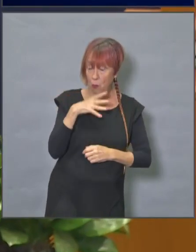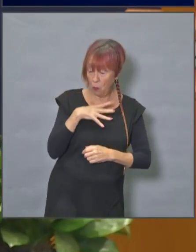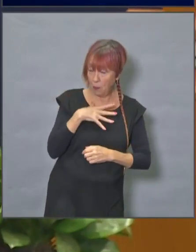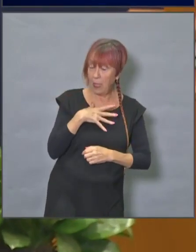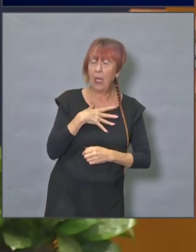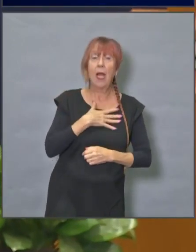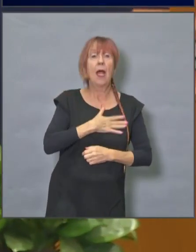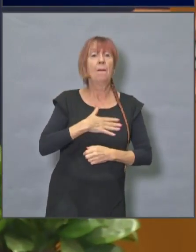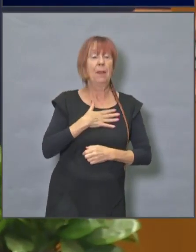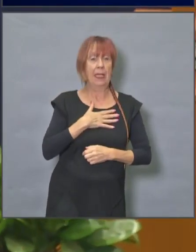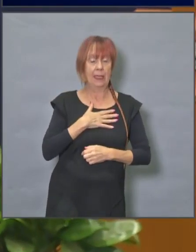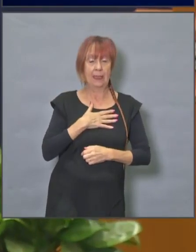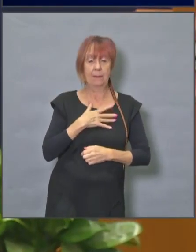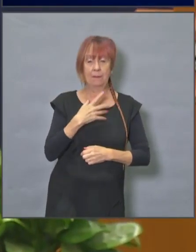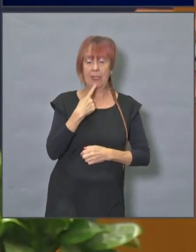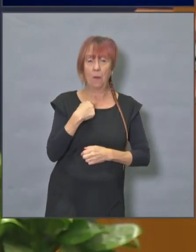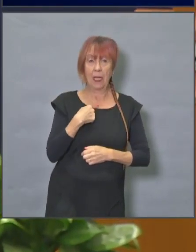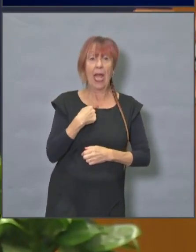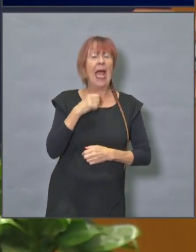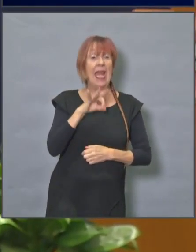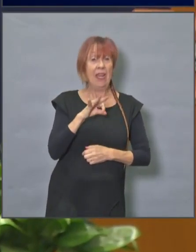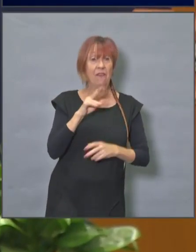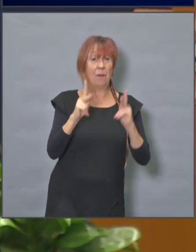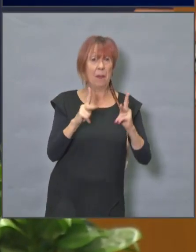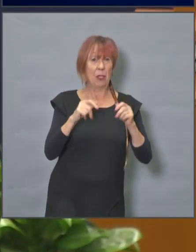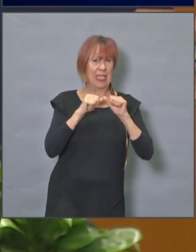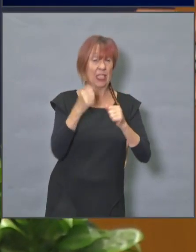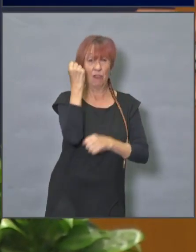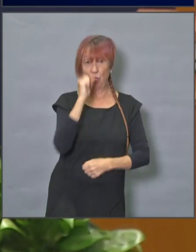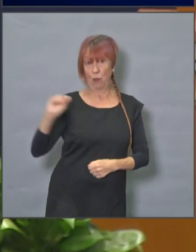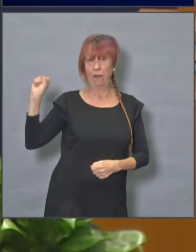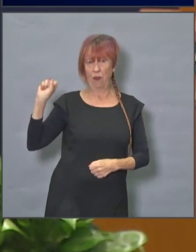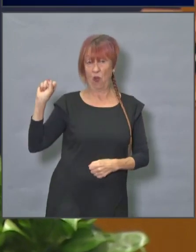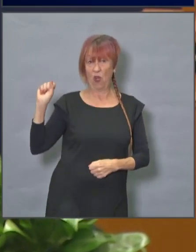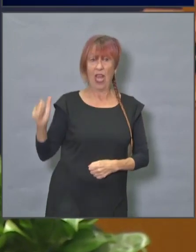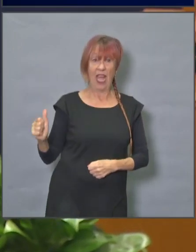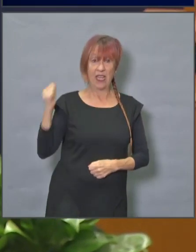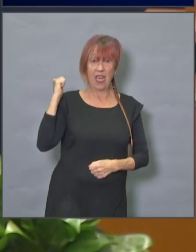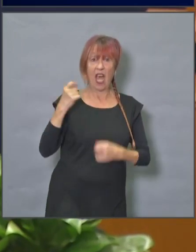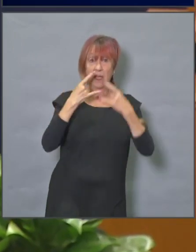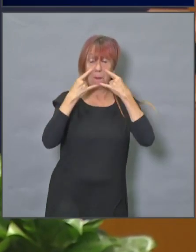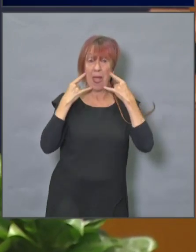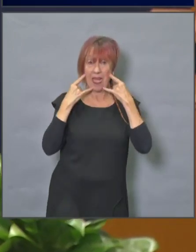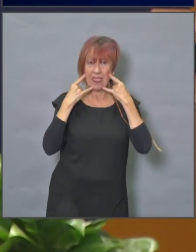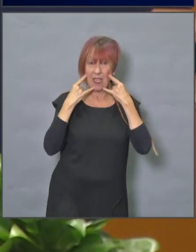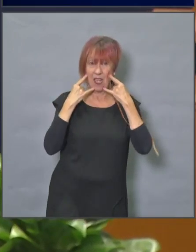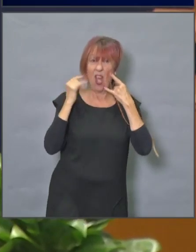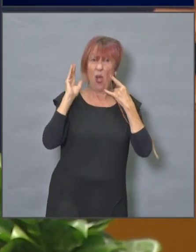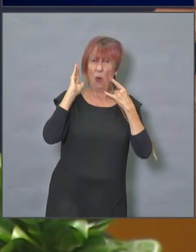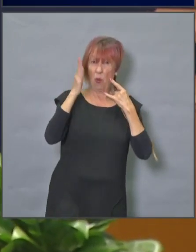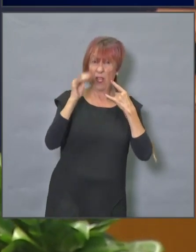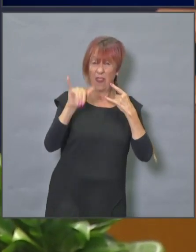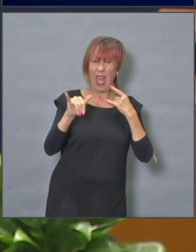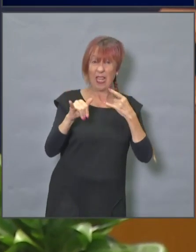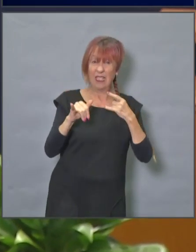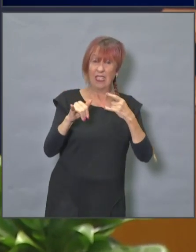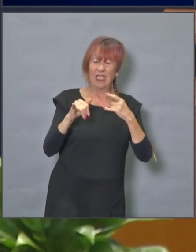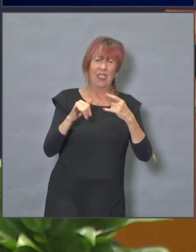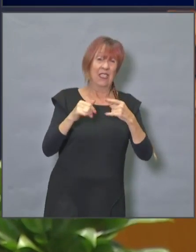people continue to revolt, if you will, and not wear the mask, will that set us back? Why do you think there is such